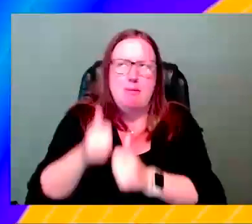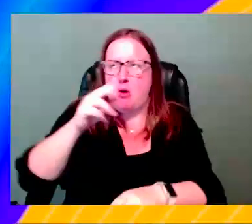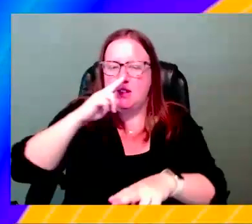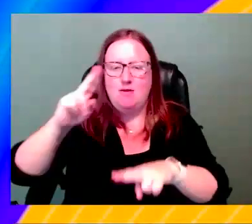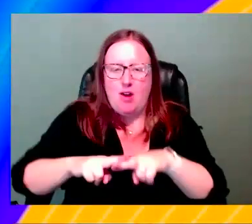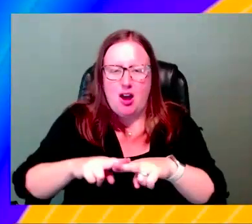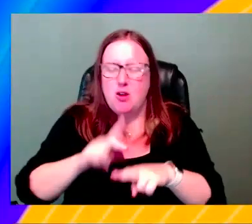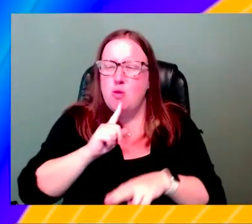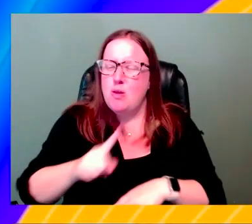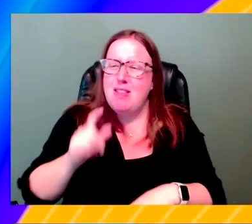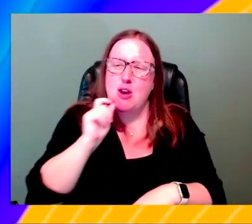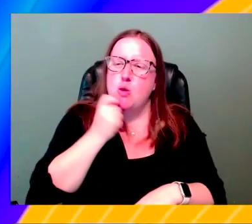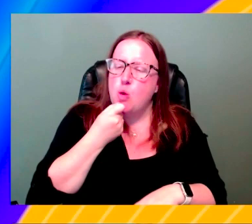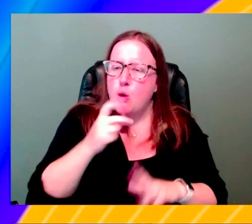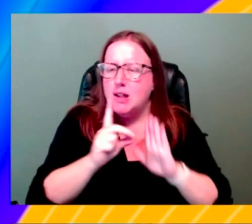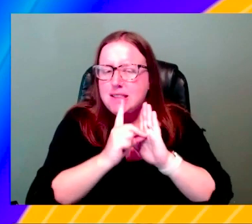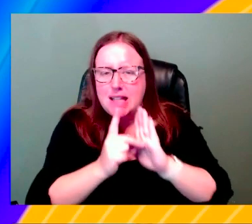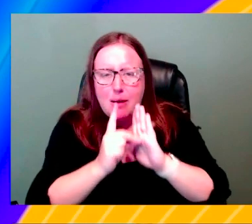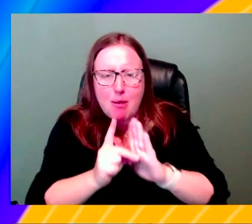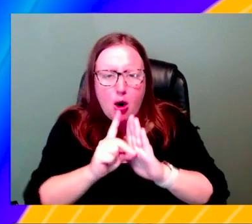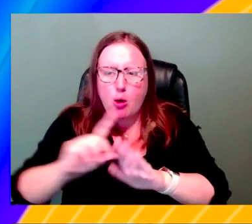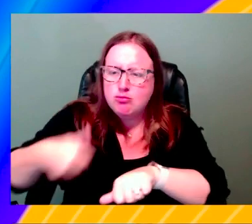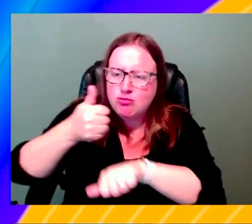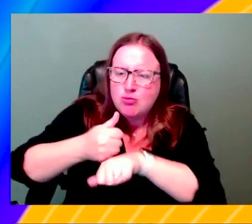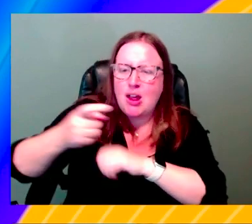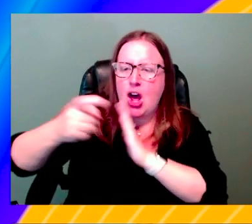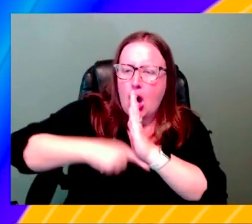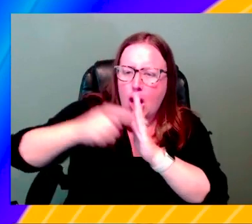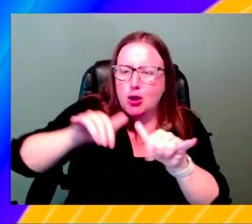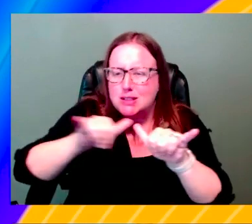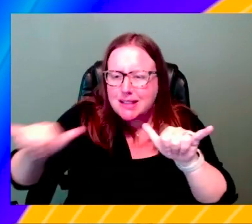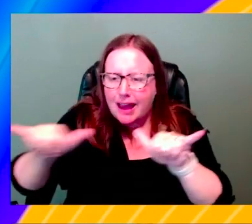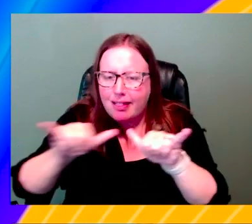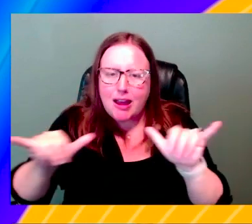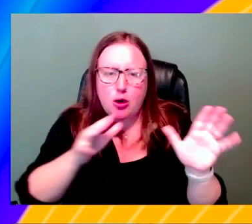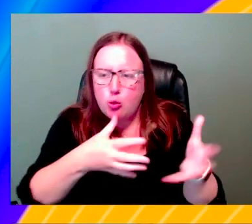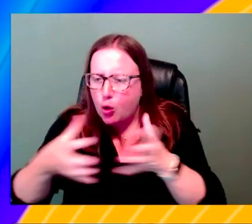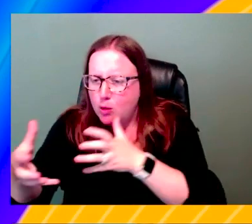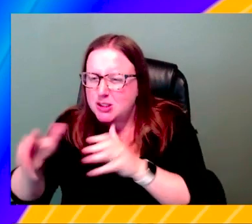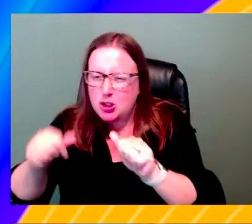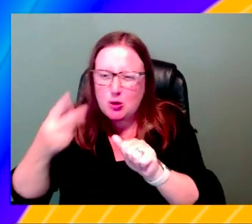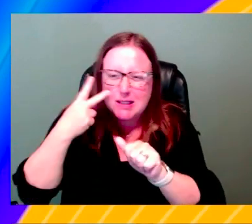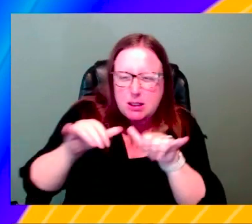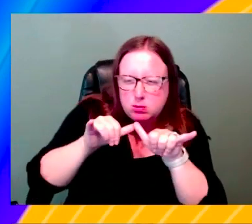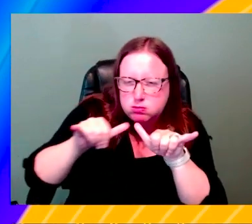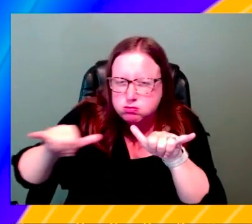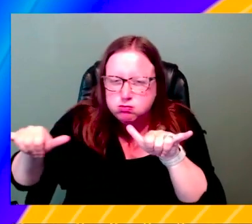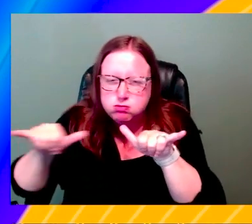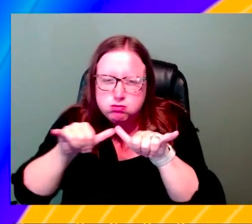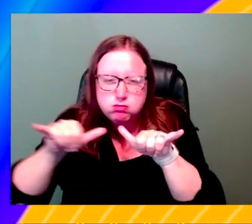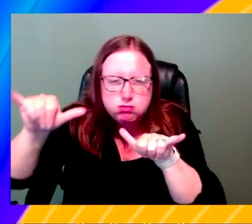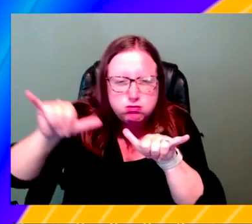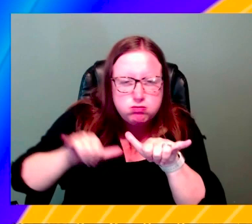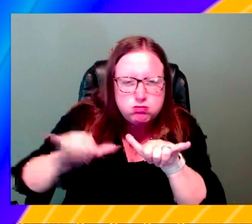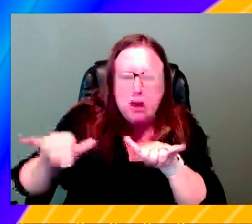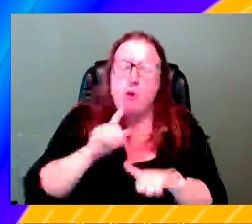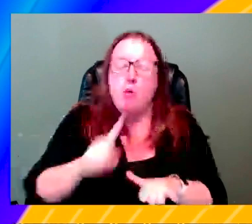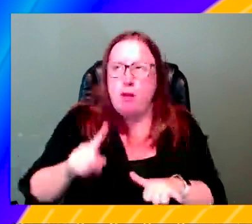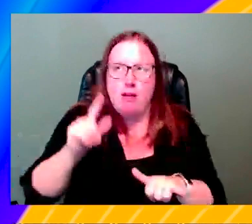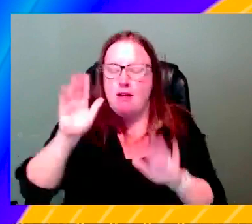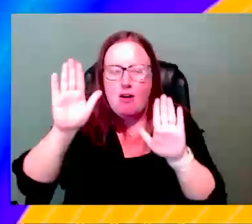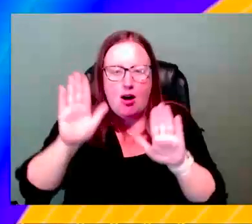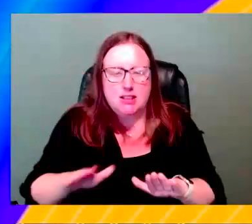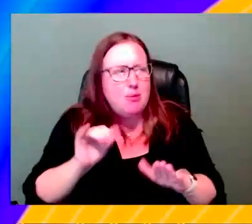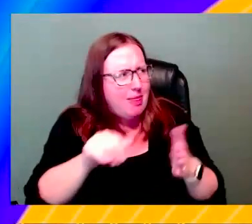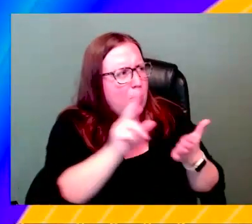cool demo where we set up some auto-scaling groups and watched it scale out. It was a good time. Right? So that was 2 weeks ago. That